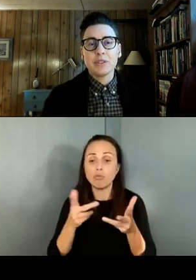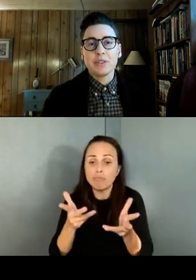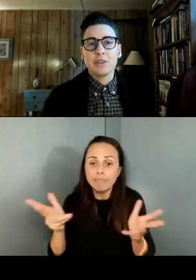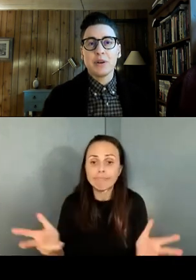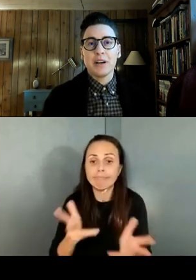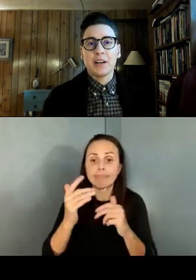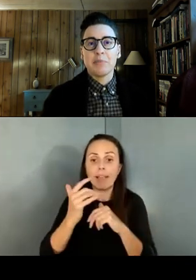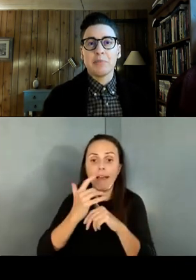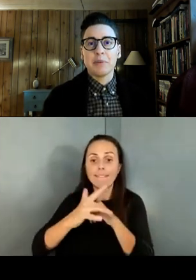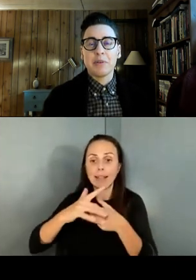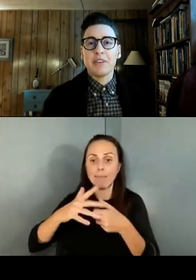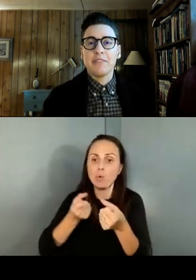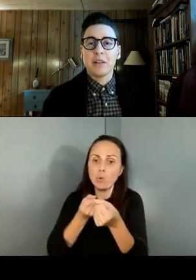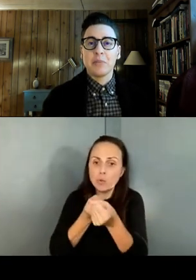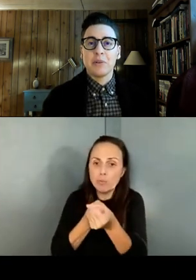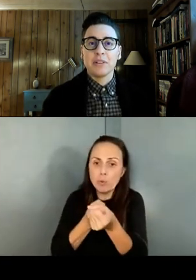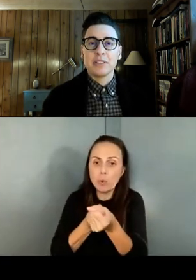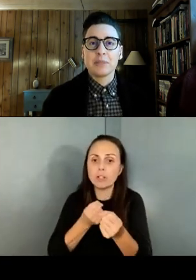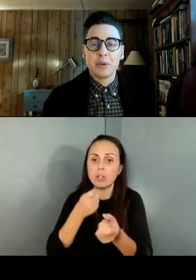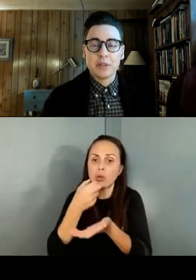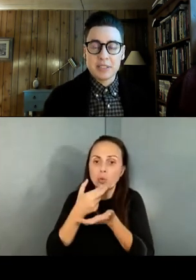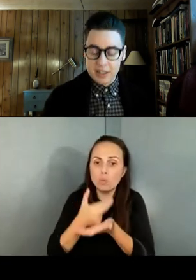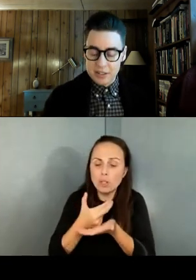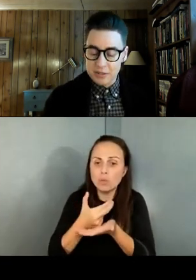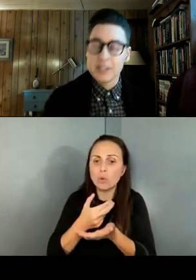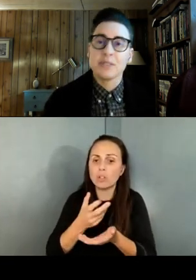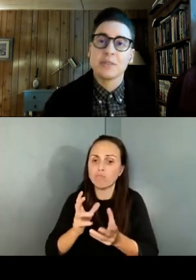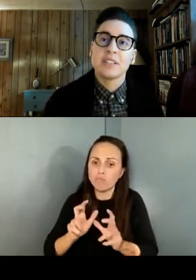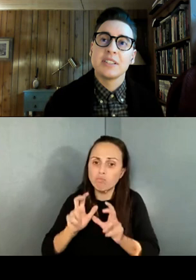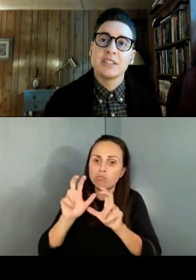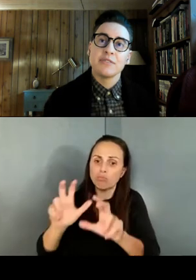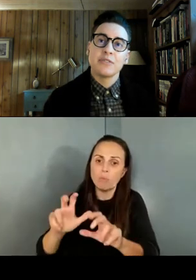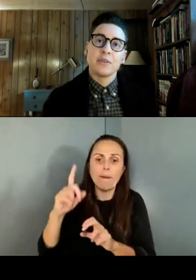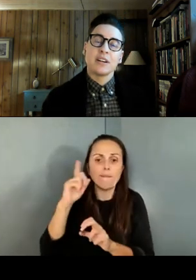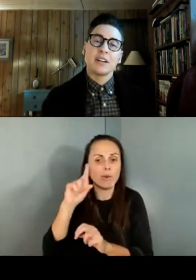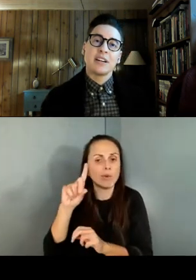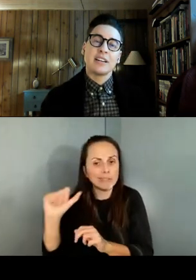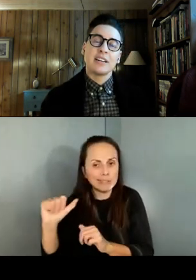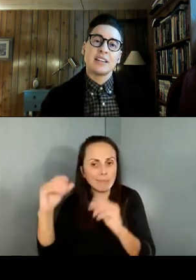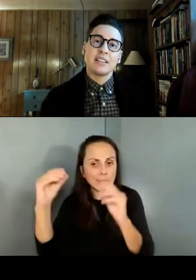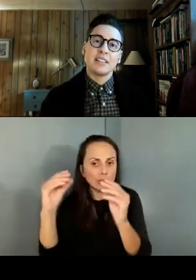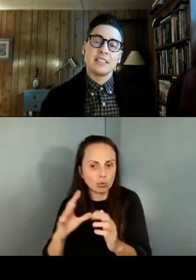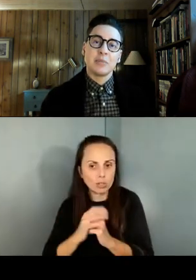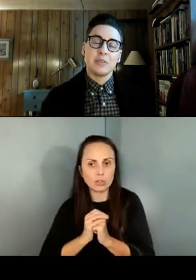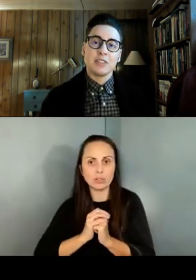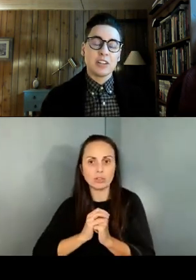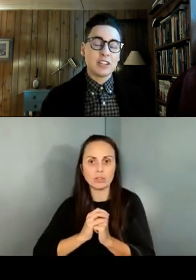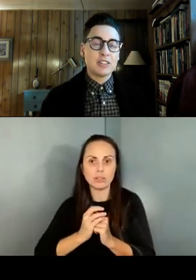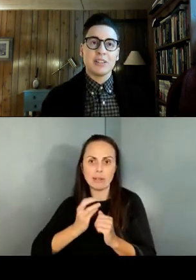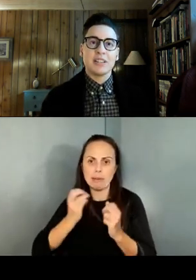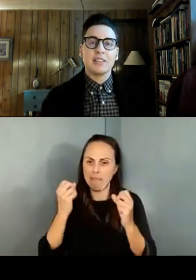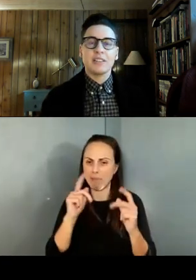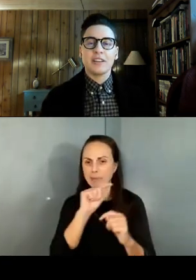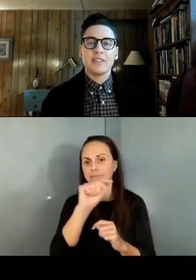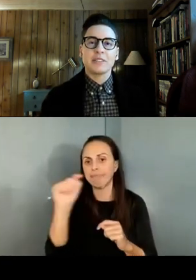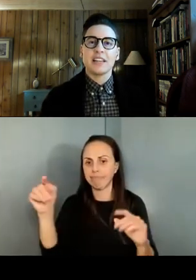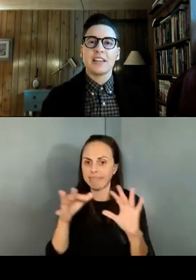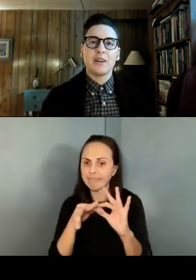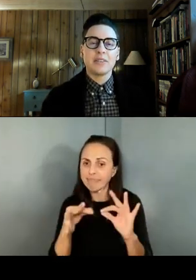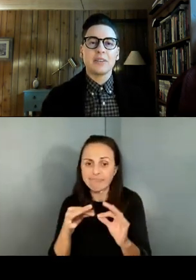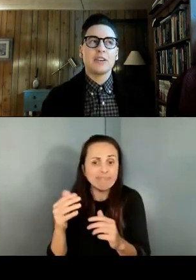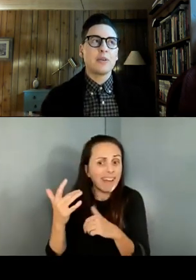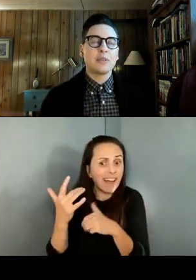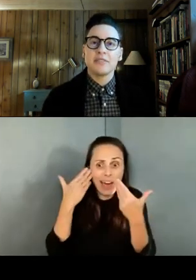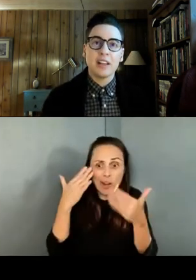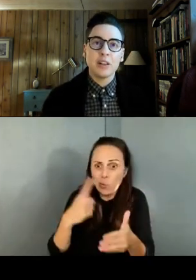Also to promote available supports and resources for disabled instructors. We heard a lot of folks saying, you